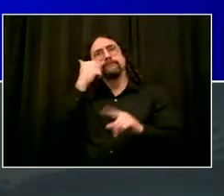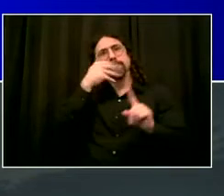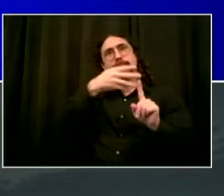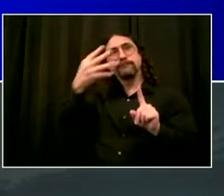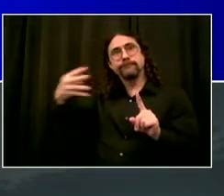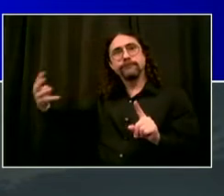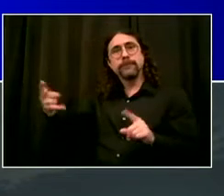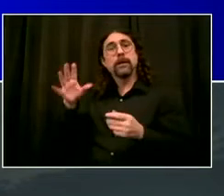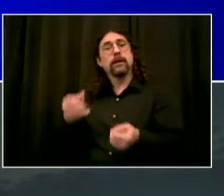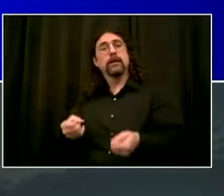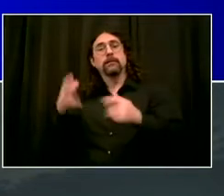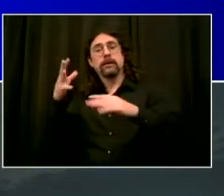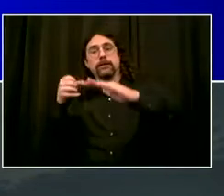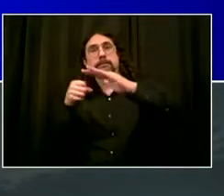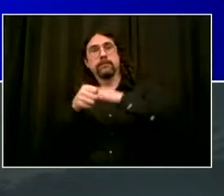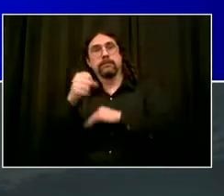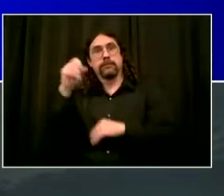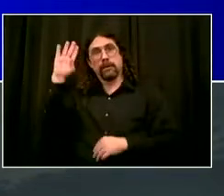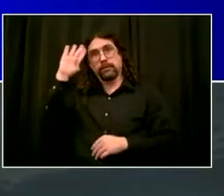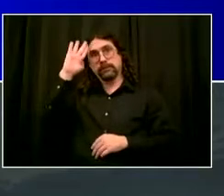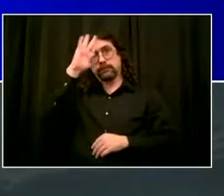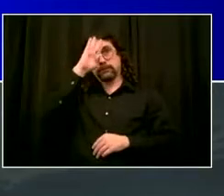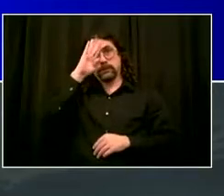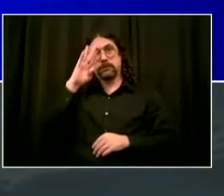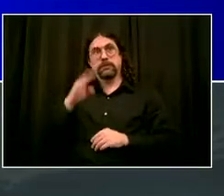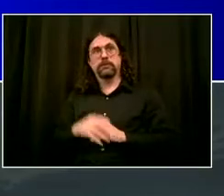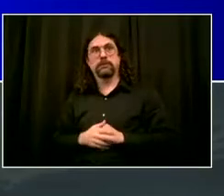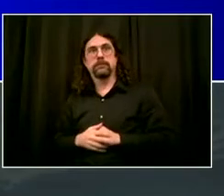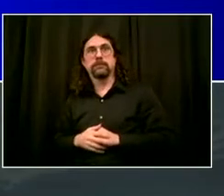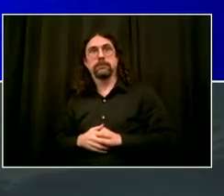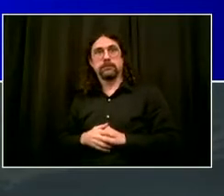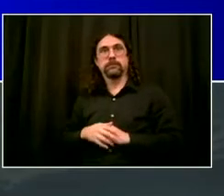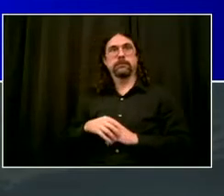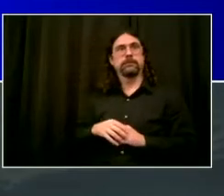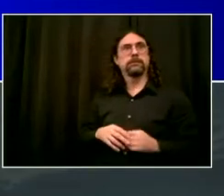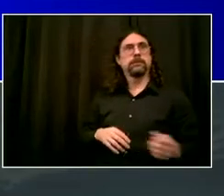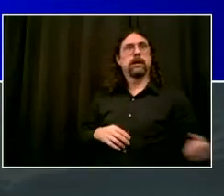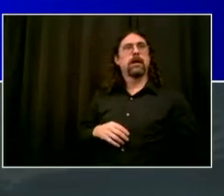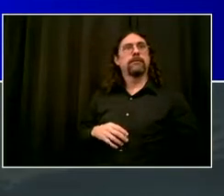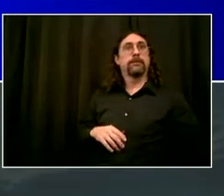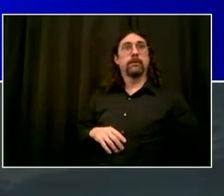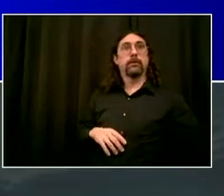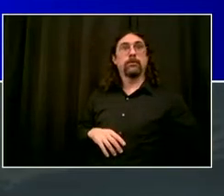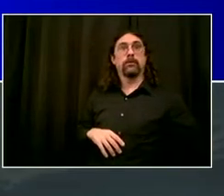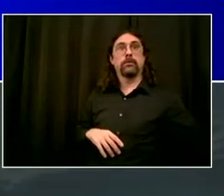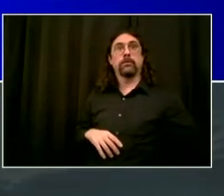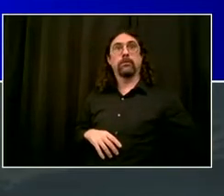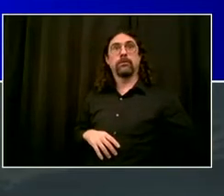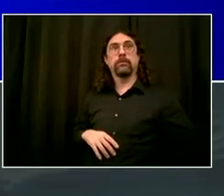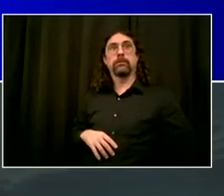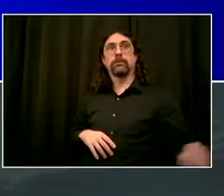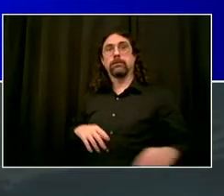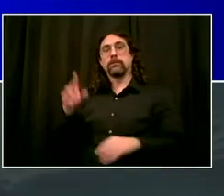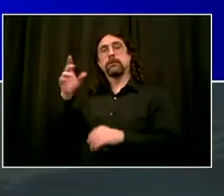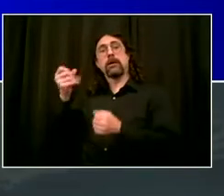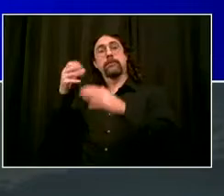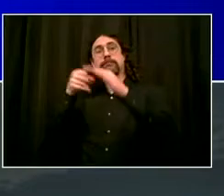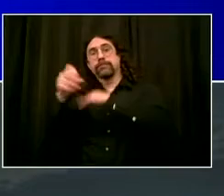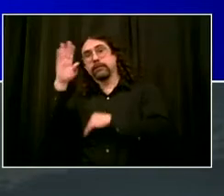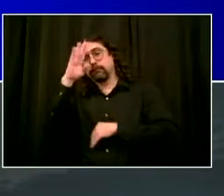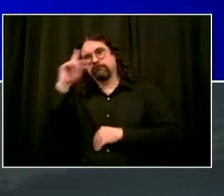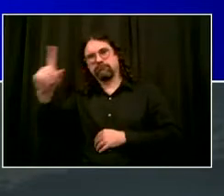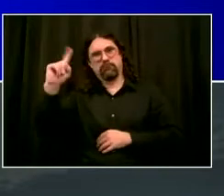positivity 43.2 7% so again that positivity rate has gone up that's the the number excuse me the